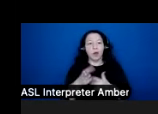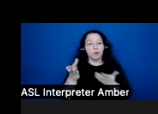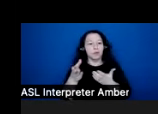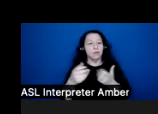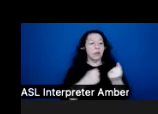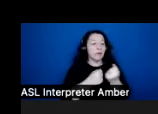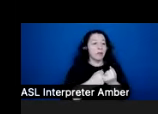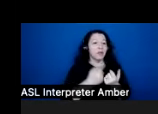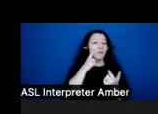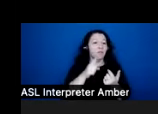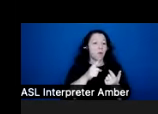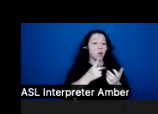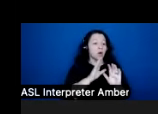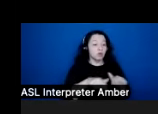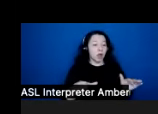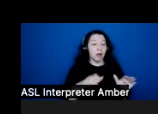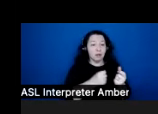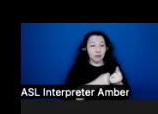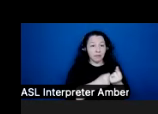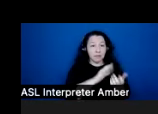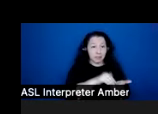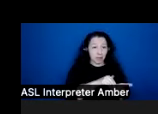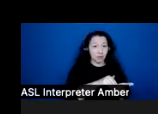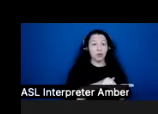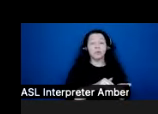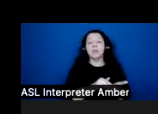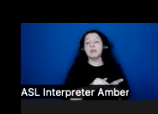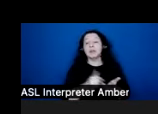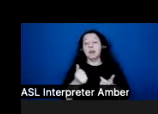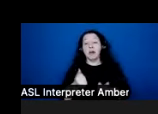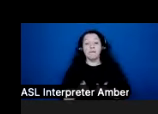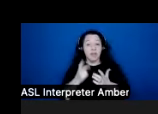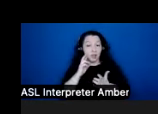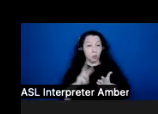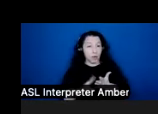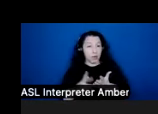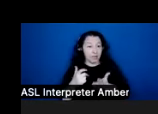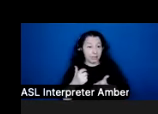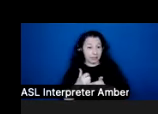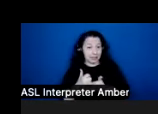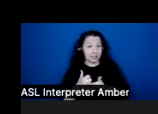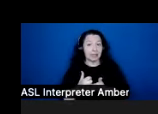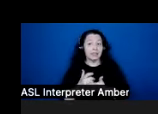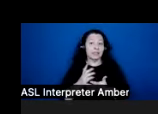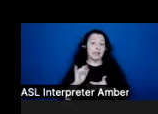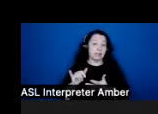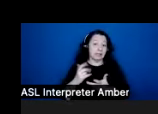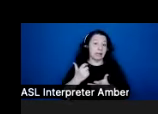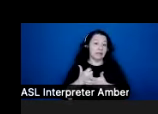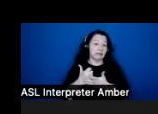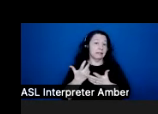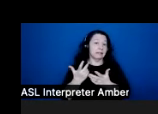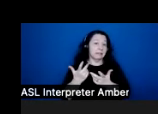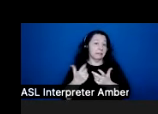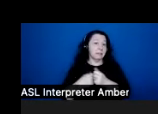child advocacy centers, victim witness assistance in a systems-based office, and in a